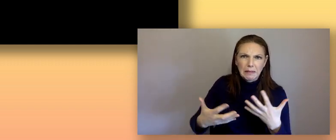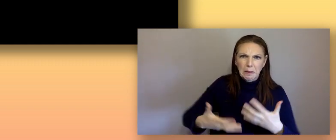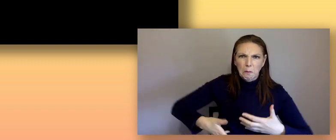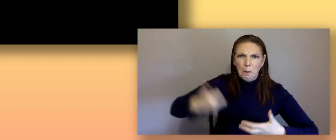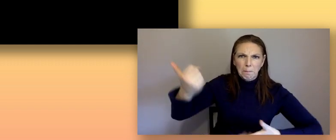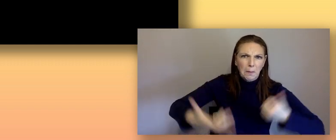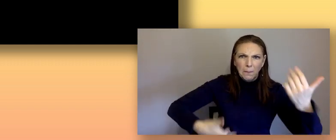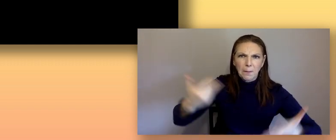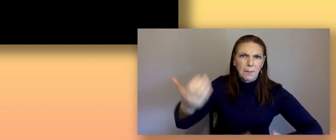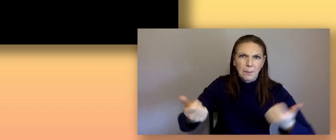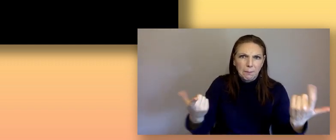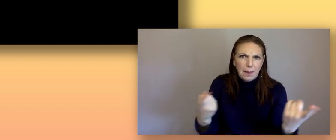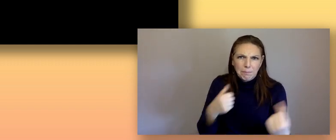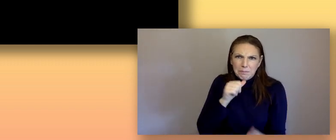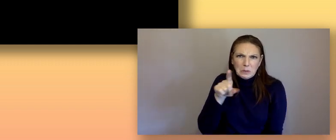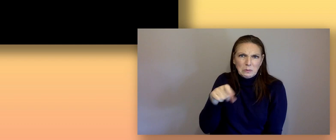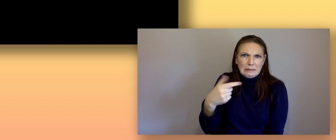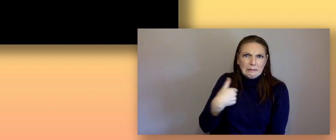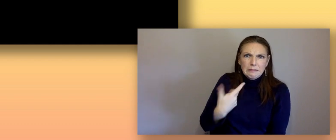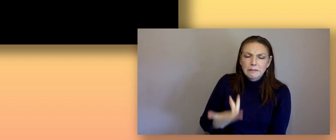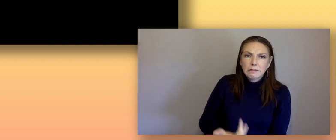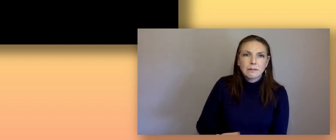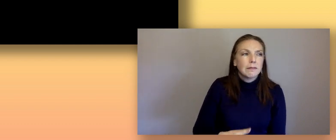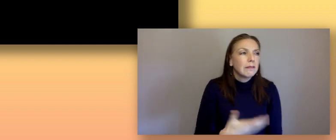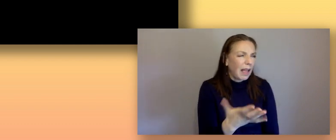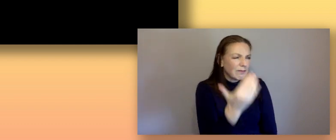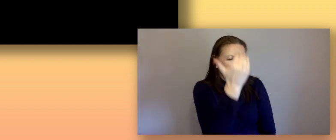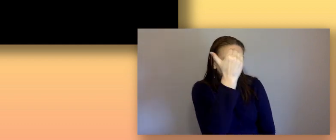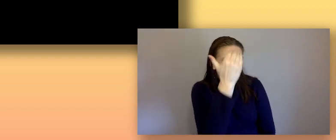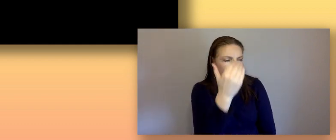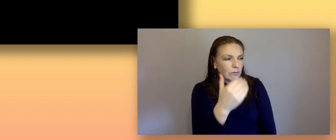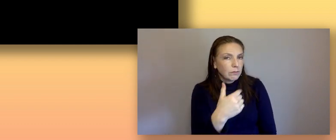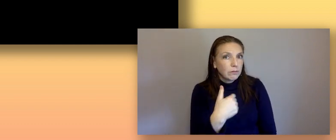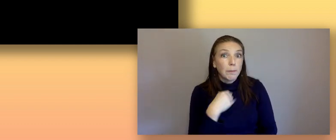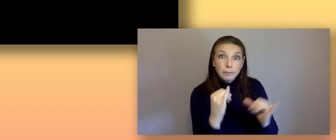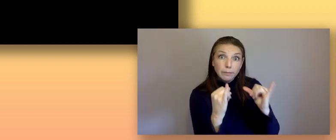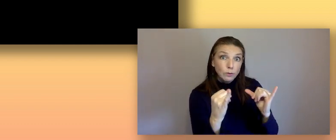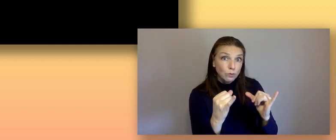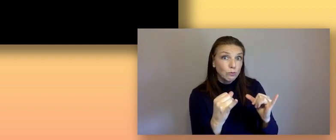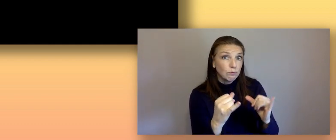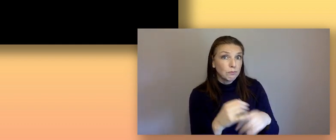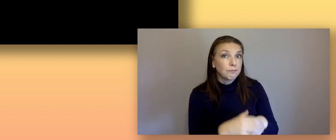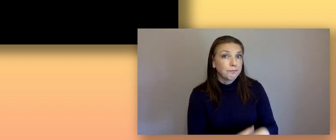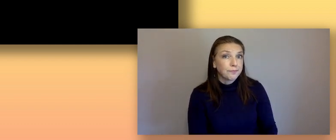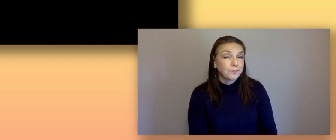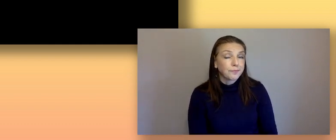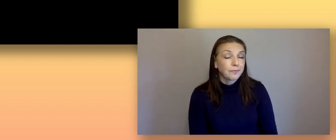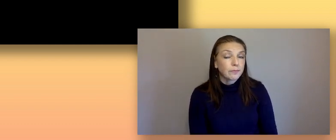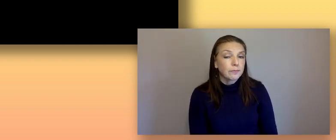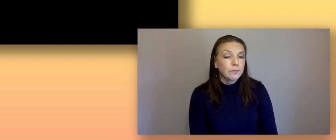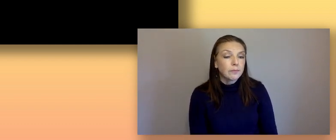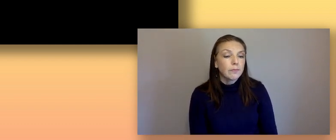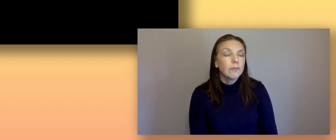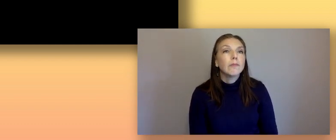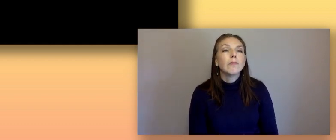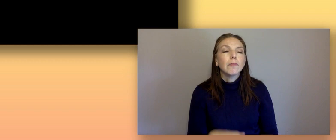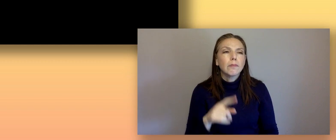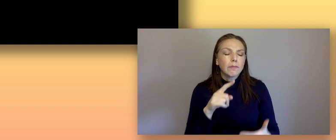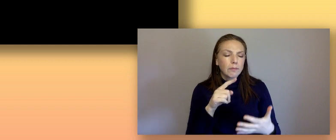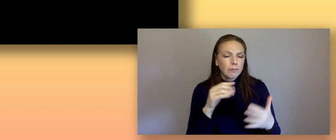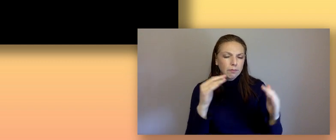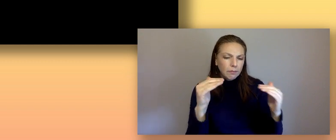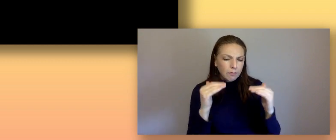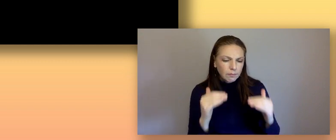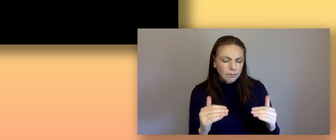sure. What good are they to me? I knew, I think. Me too. Then there's stuff